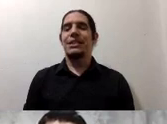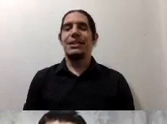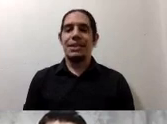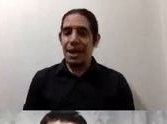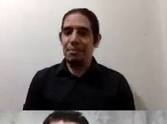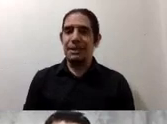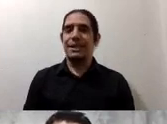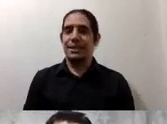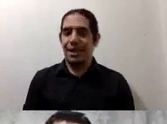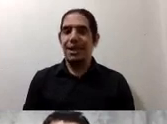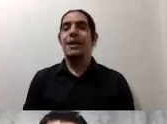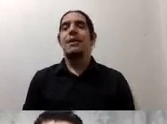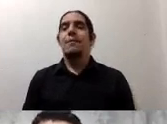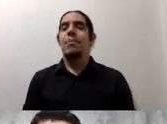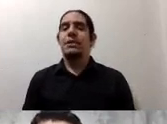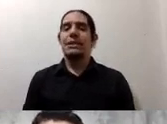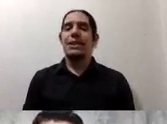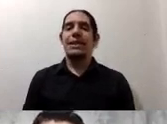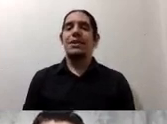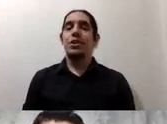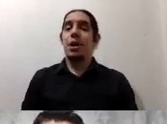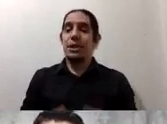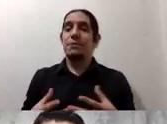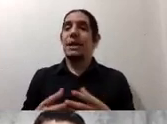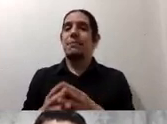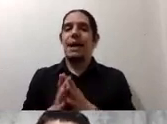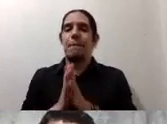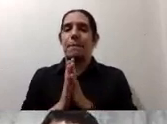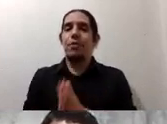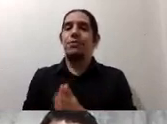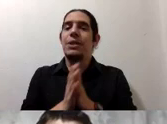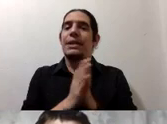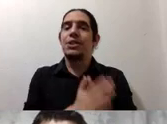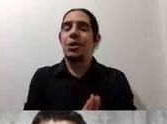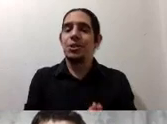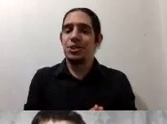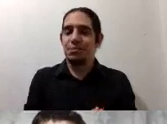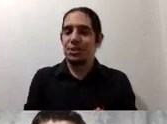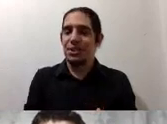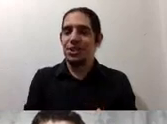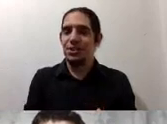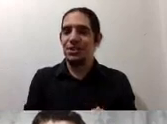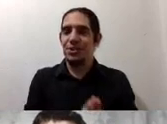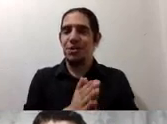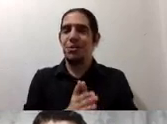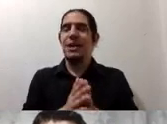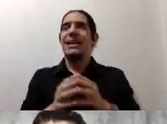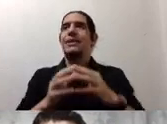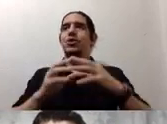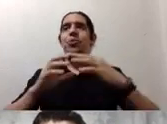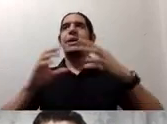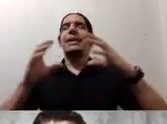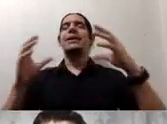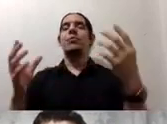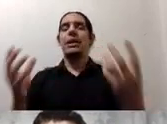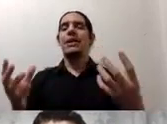attitudes, Llamas et al. Posit that they are dominant by powerful ideology positions, you know?